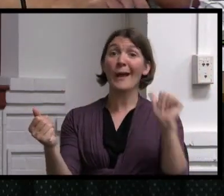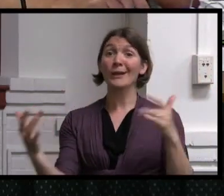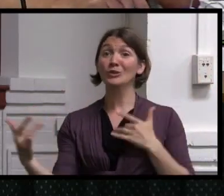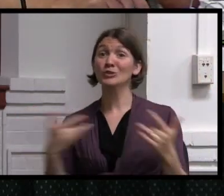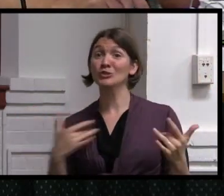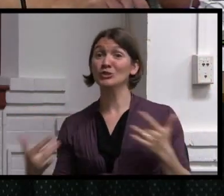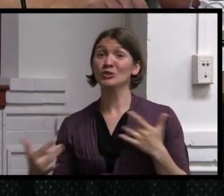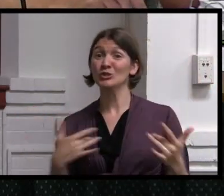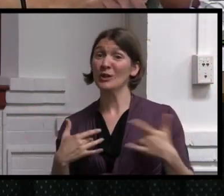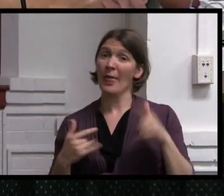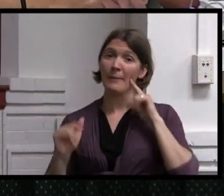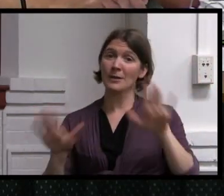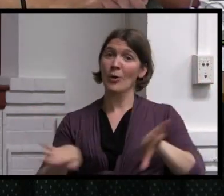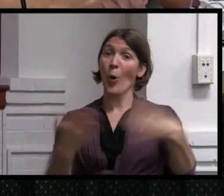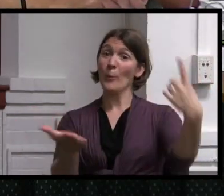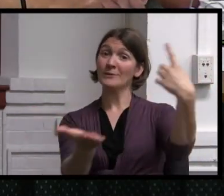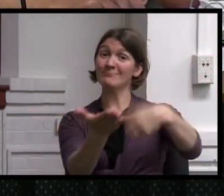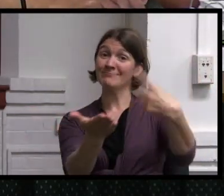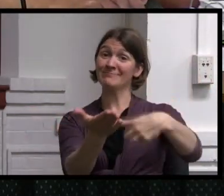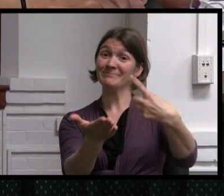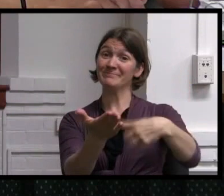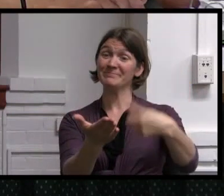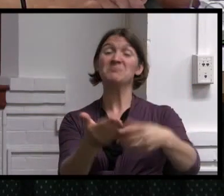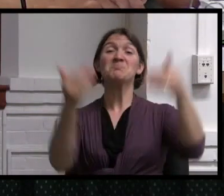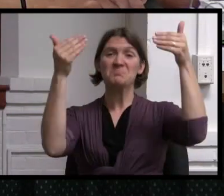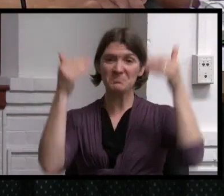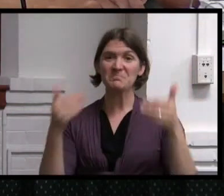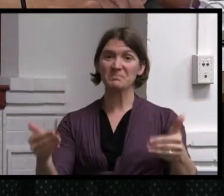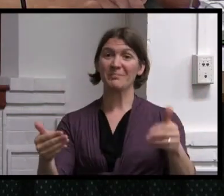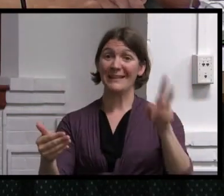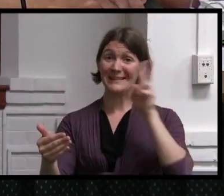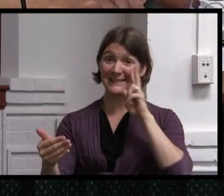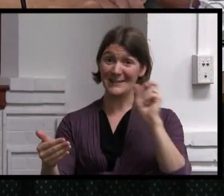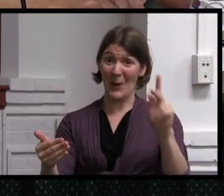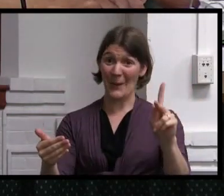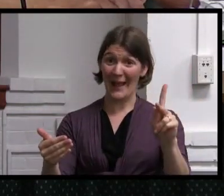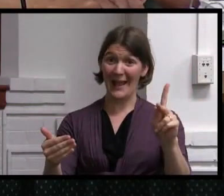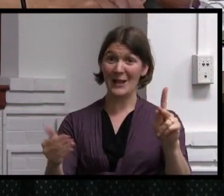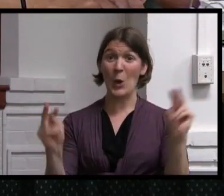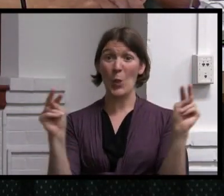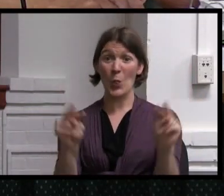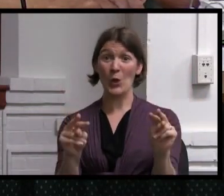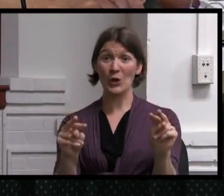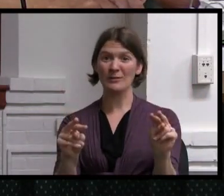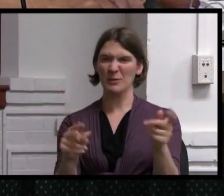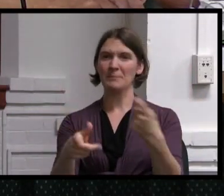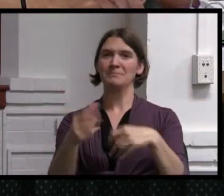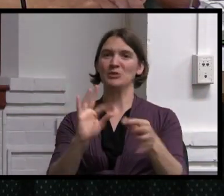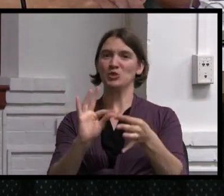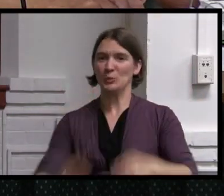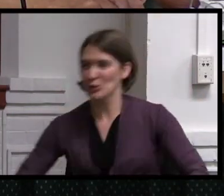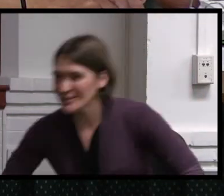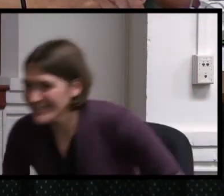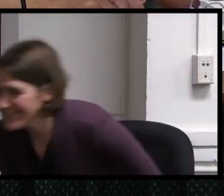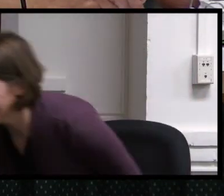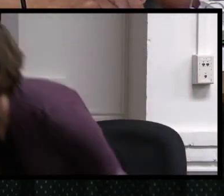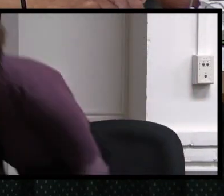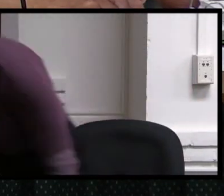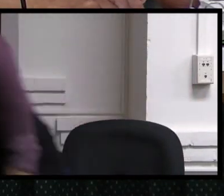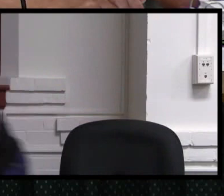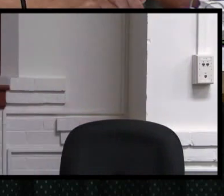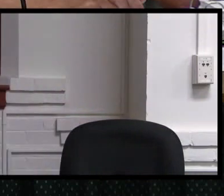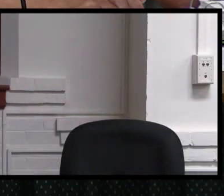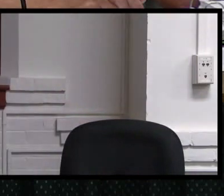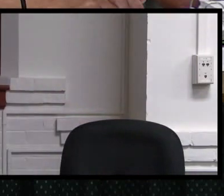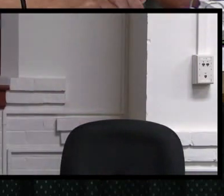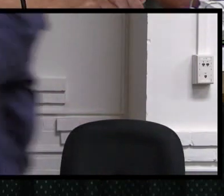concerns for our community, I think we should just go forward. Are we going to perhaps look at the panelists? Yeah. Is that what we call them? Panelists.